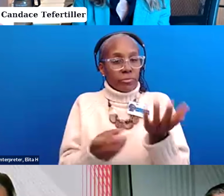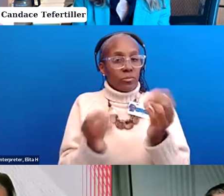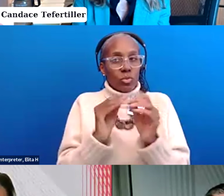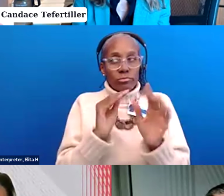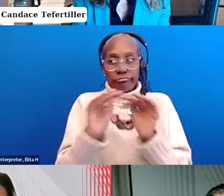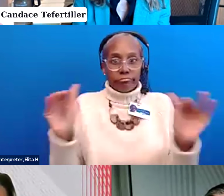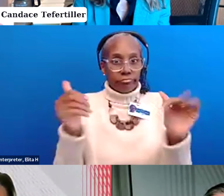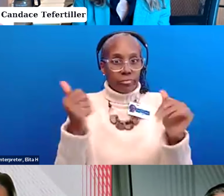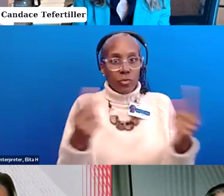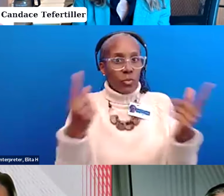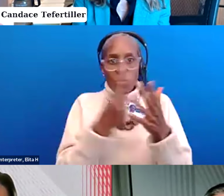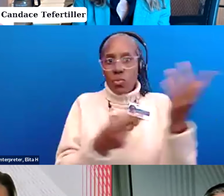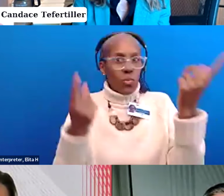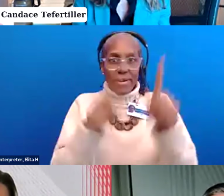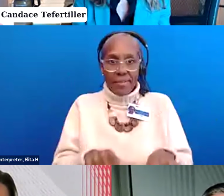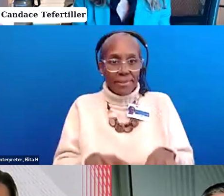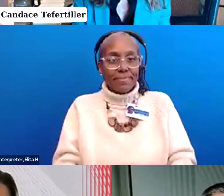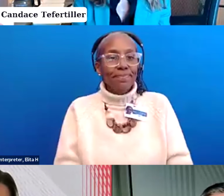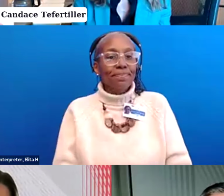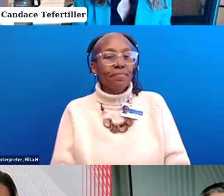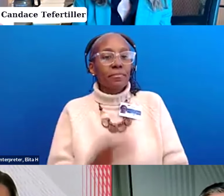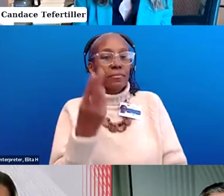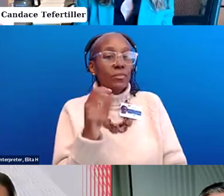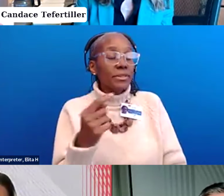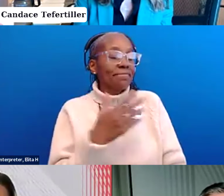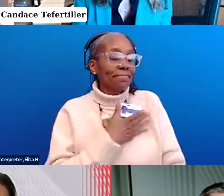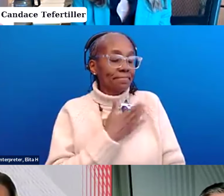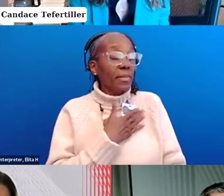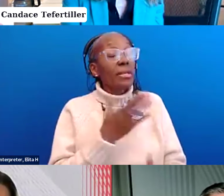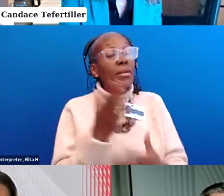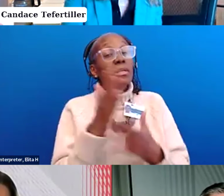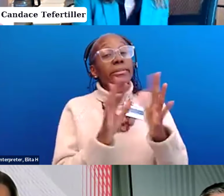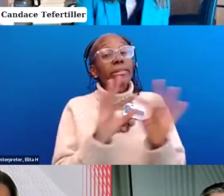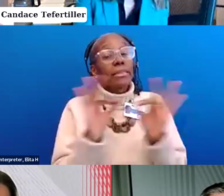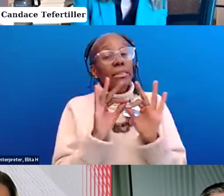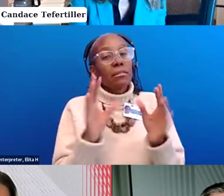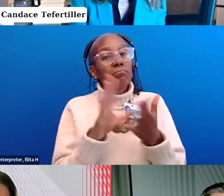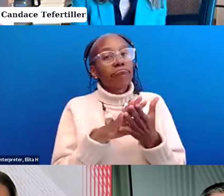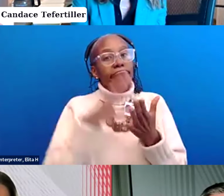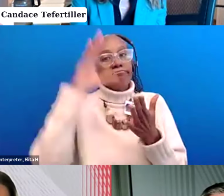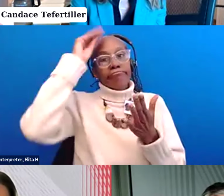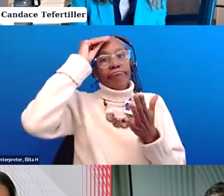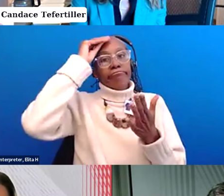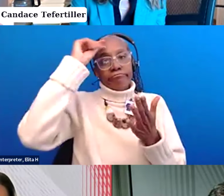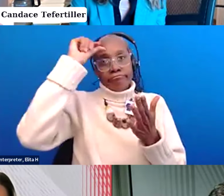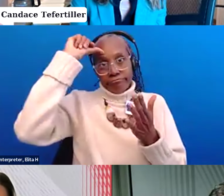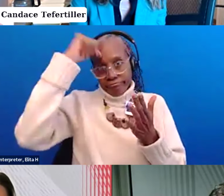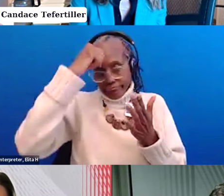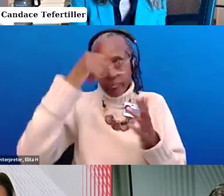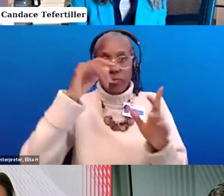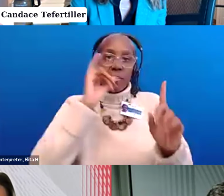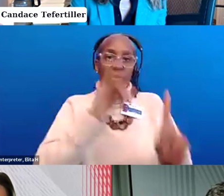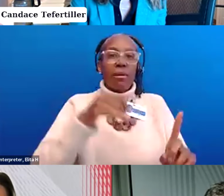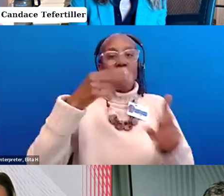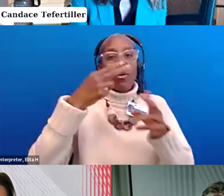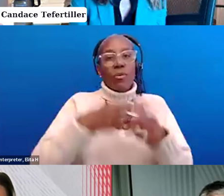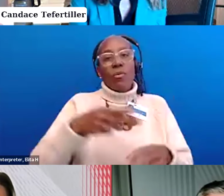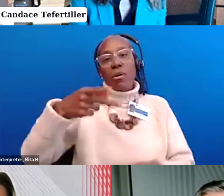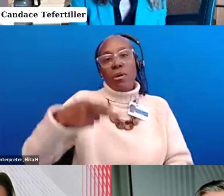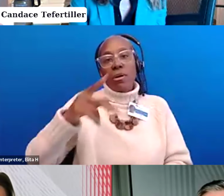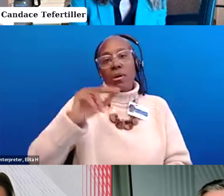remind everyone what happened. I'd be happy to, Marco. So I think some of the key takeaways from the pivotal trial were